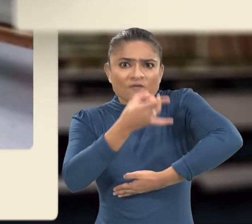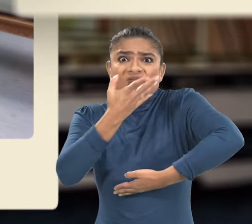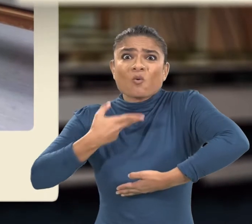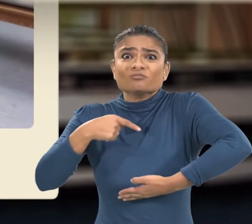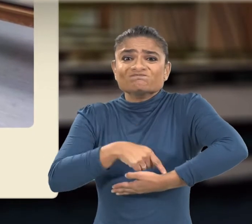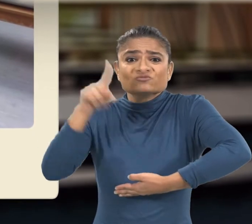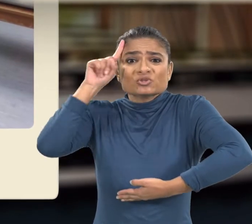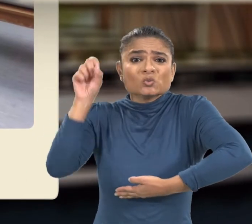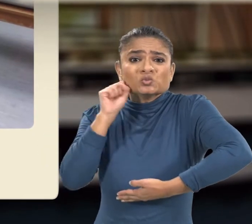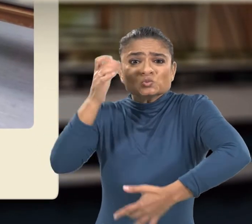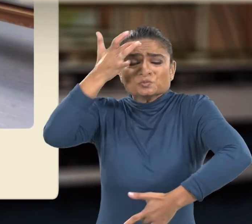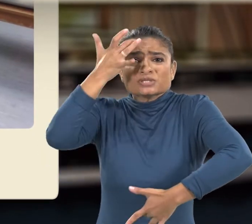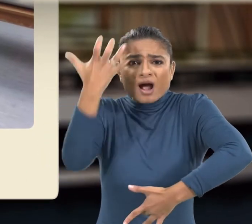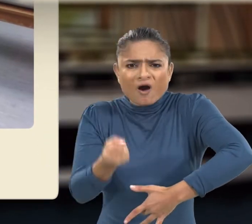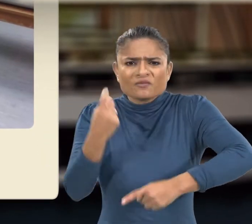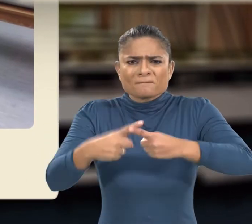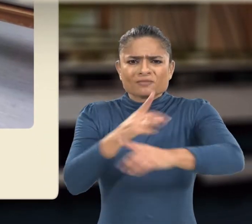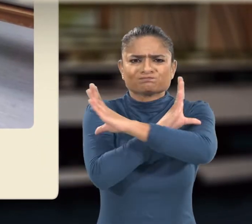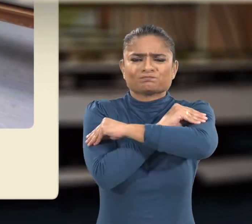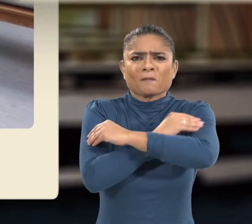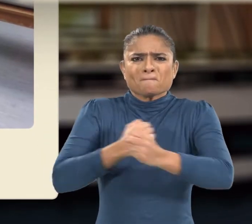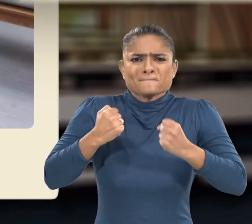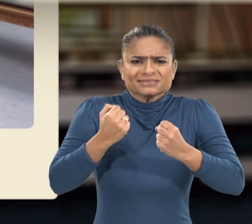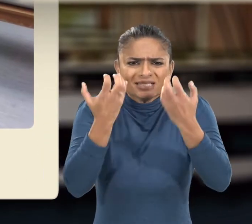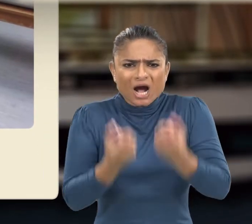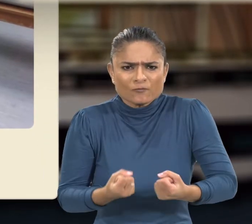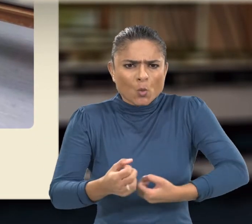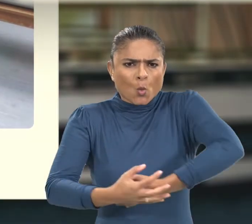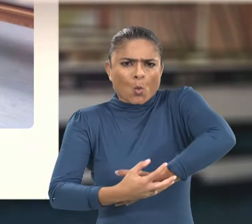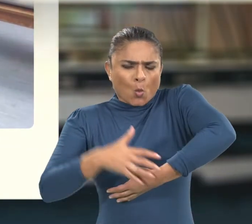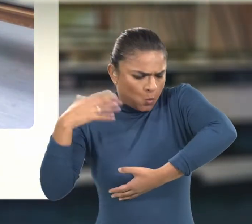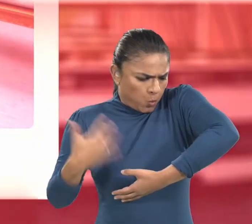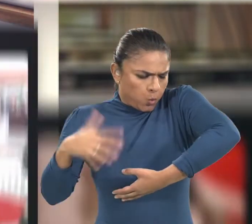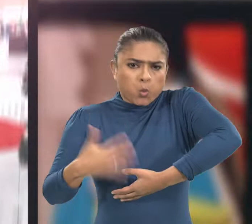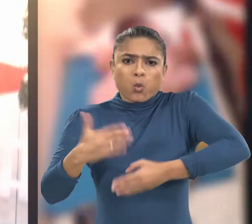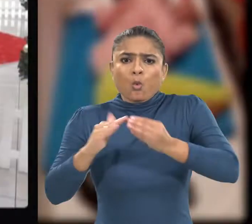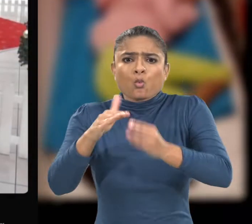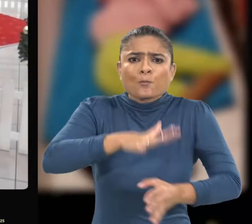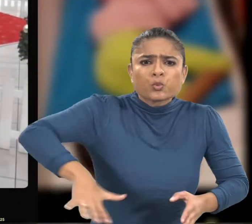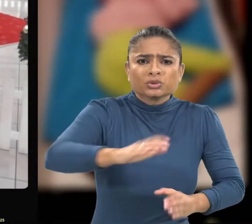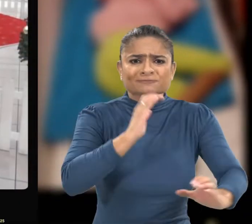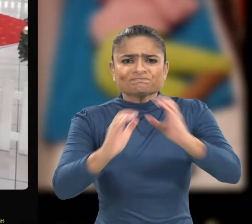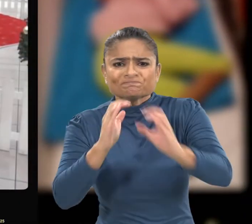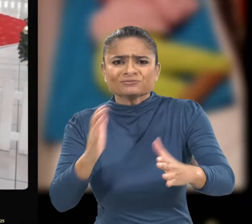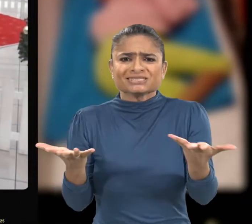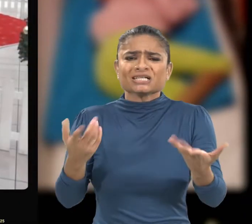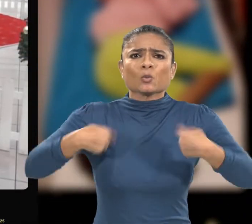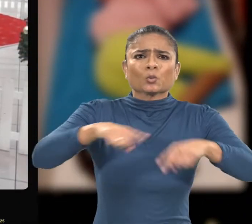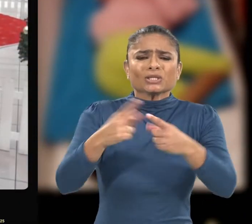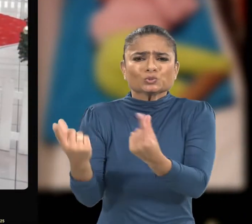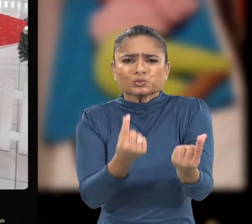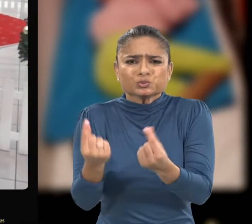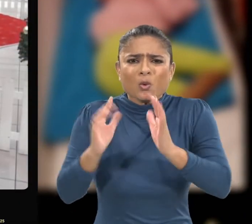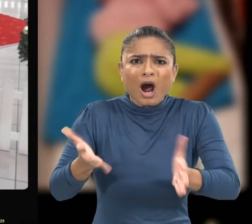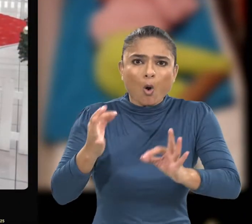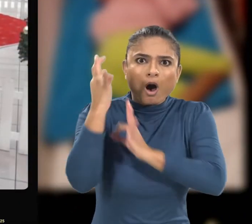has some developmental delays associated with West syndrome. He cannot walk or communicate like most children his age